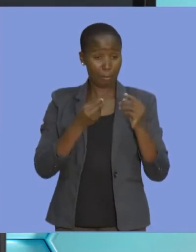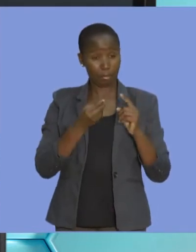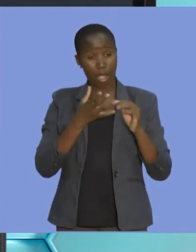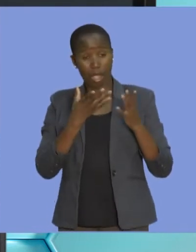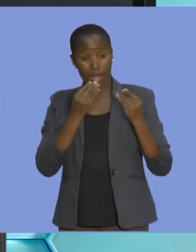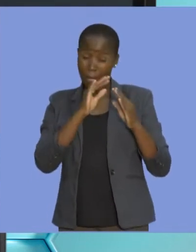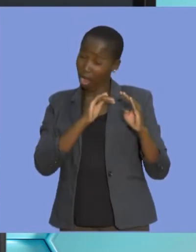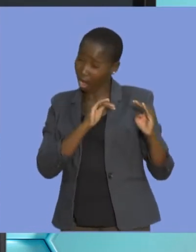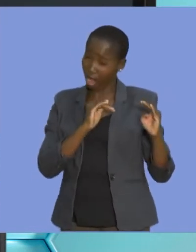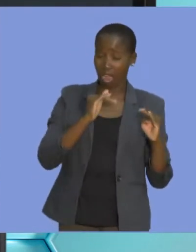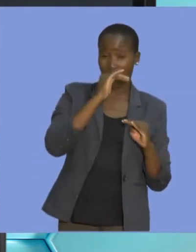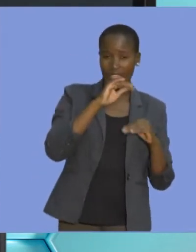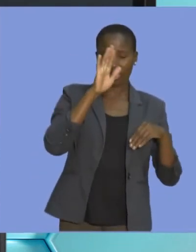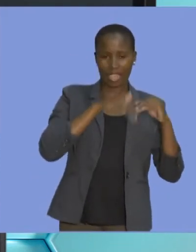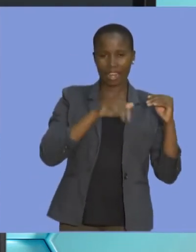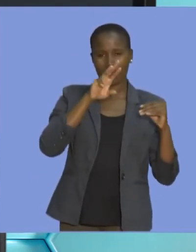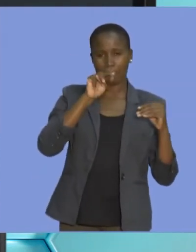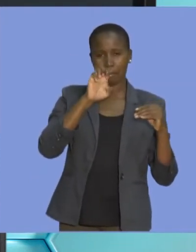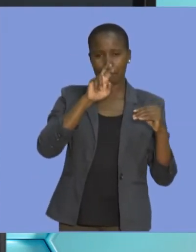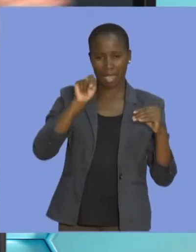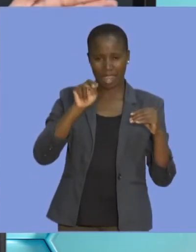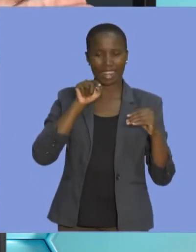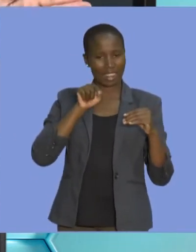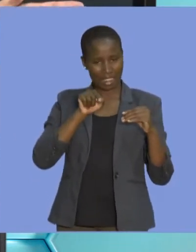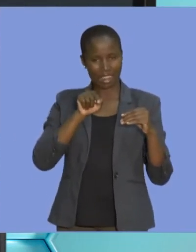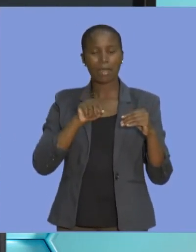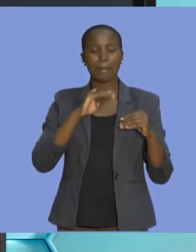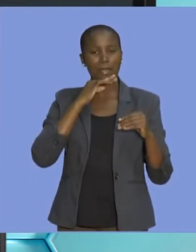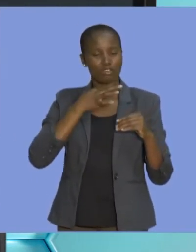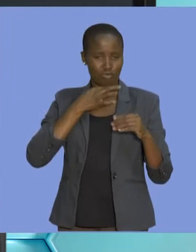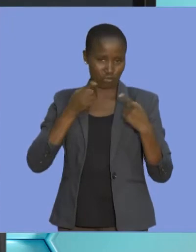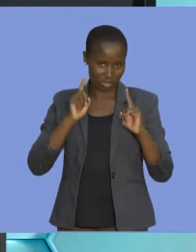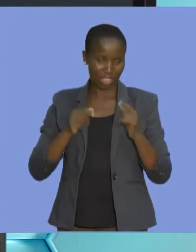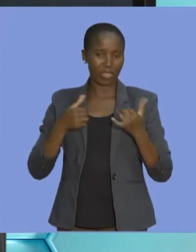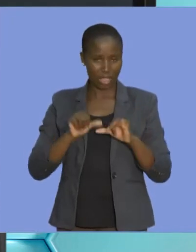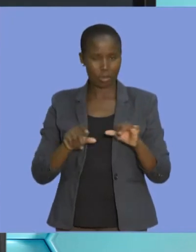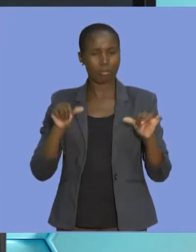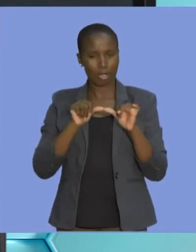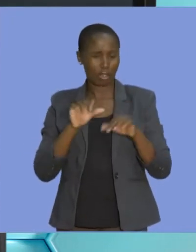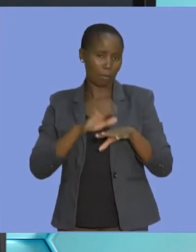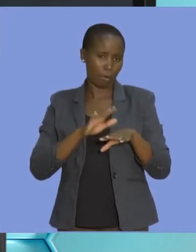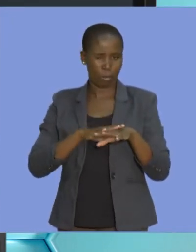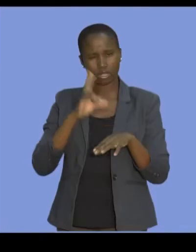which we'll actually discuss also today and when we look at the measure of dispersion. Okay.